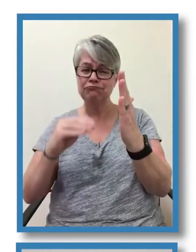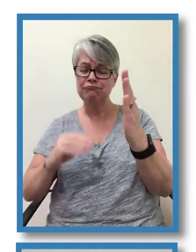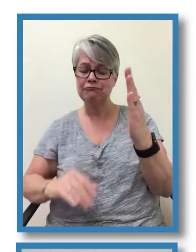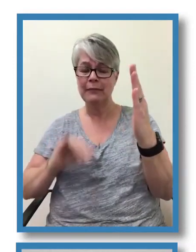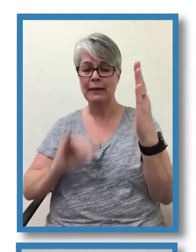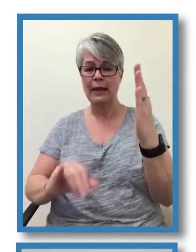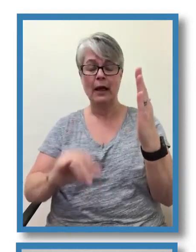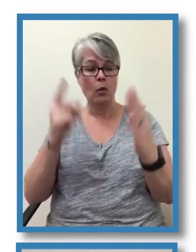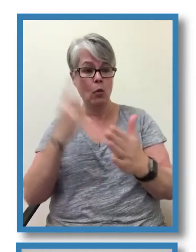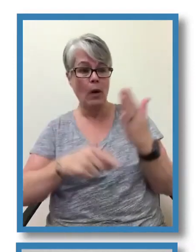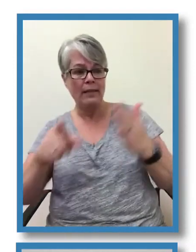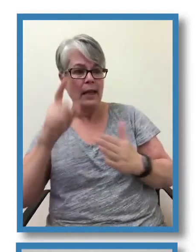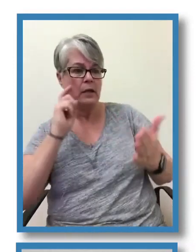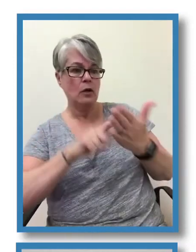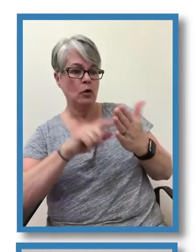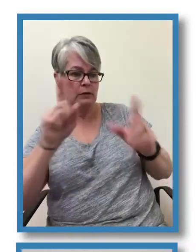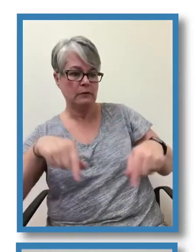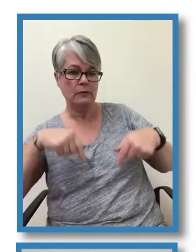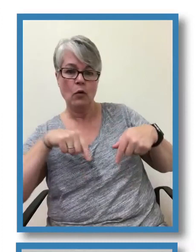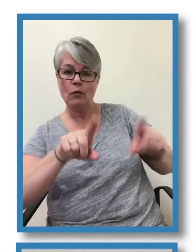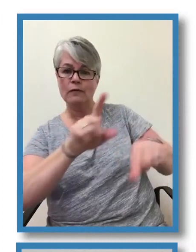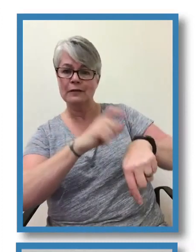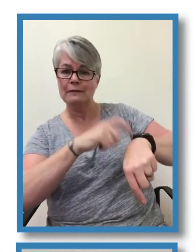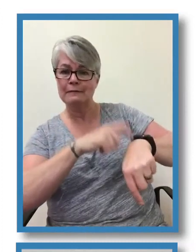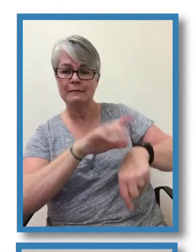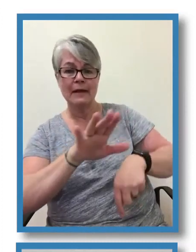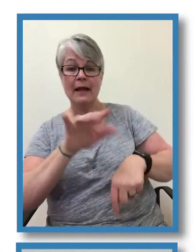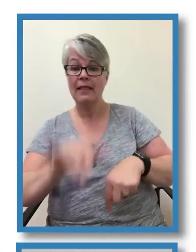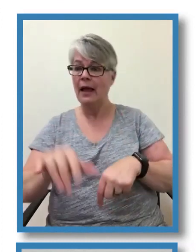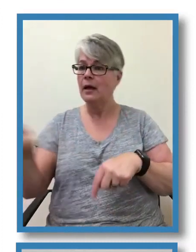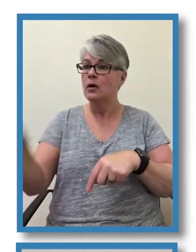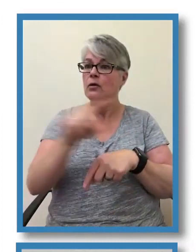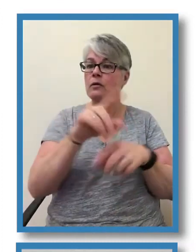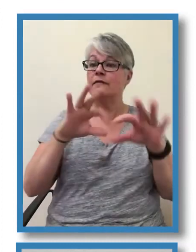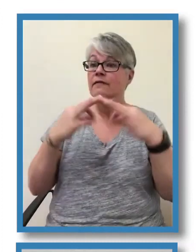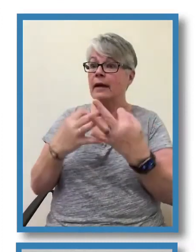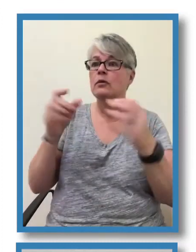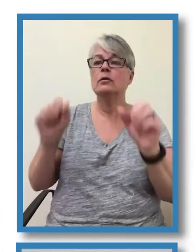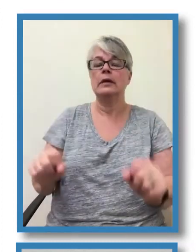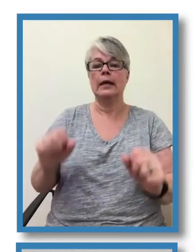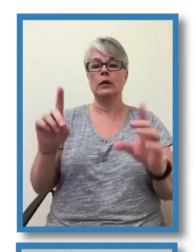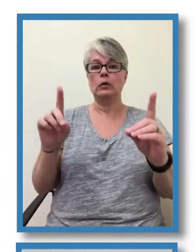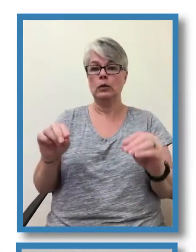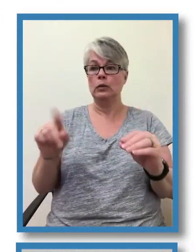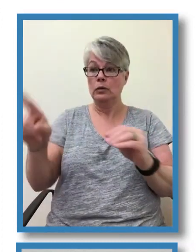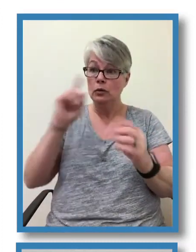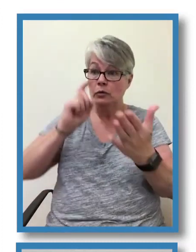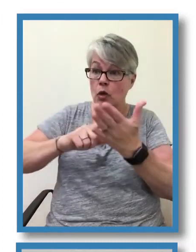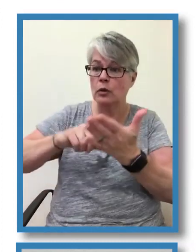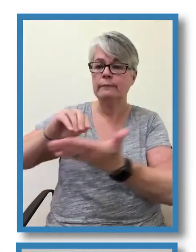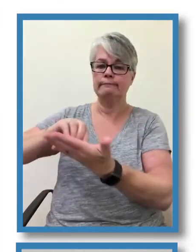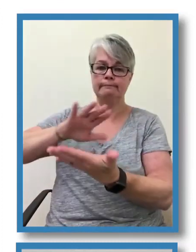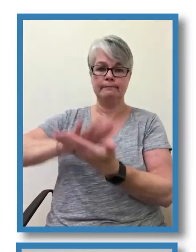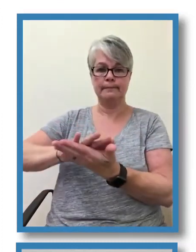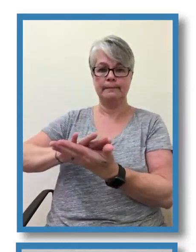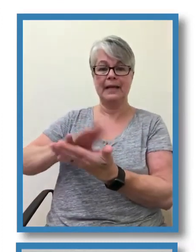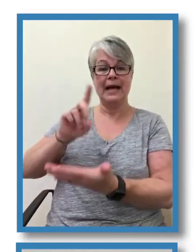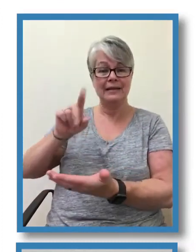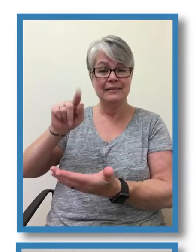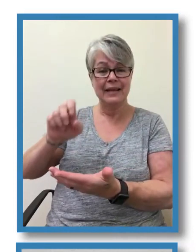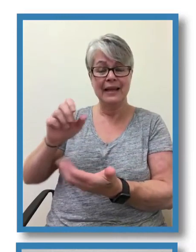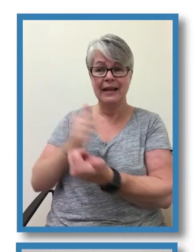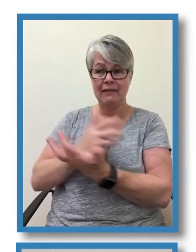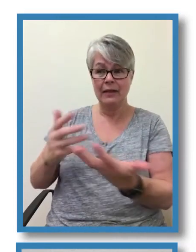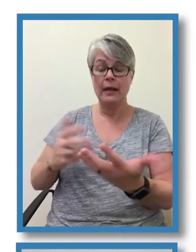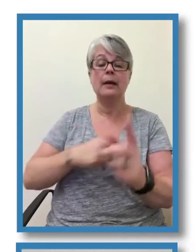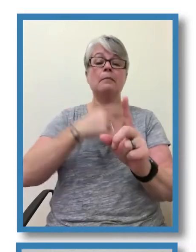over time using things like the MOCA is going to be important, and that's often a combination of results from both the family physician and the